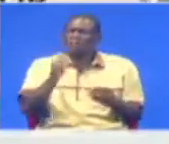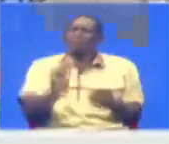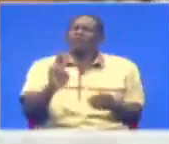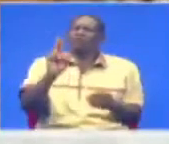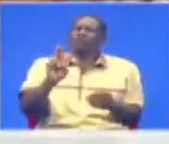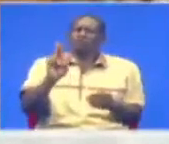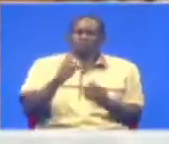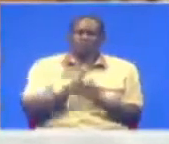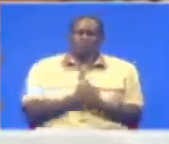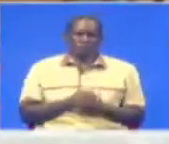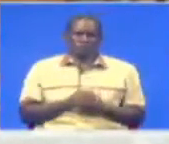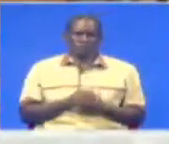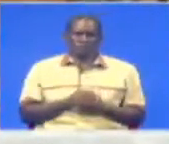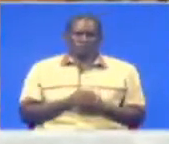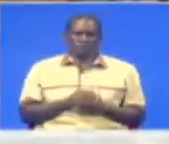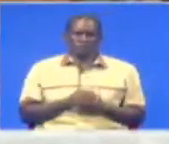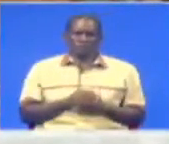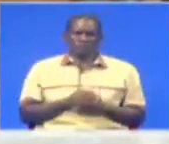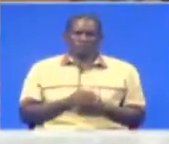Kenyatta.